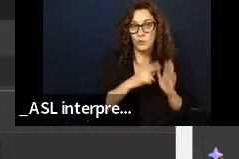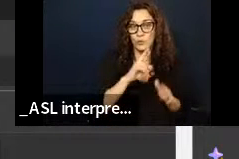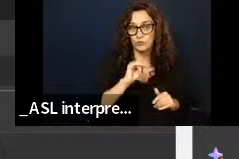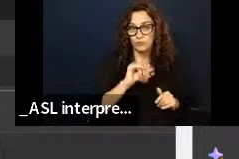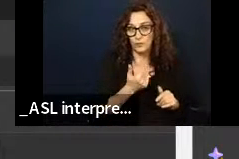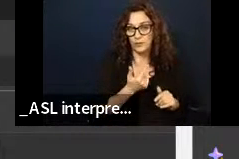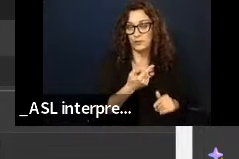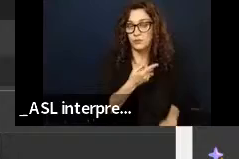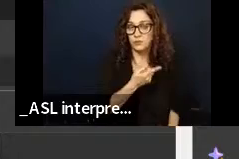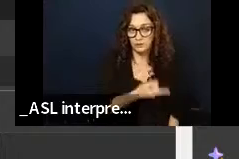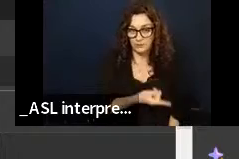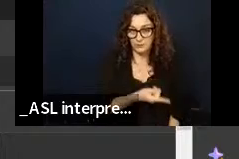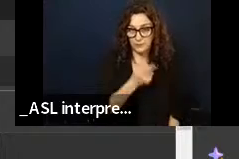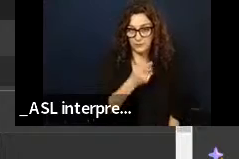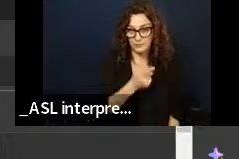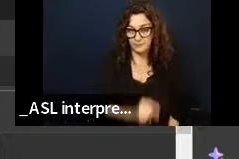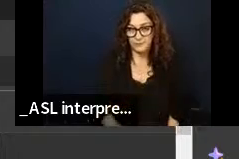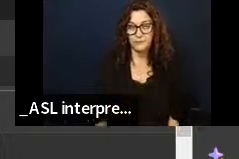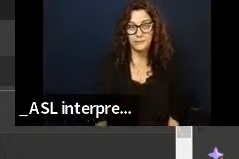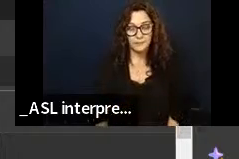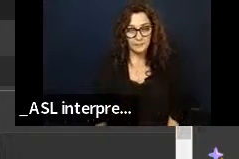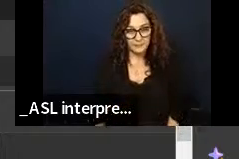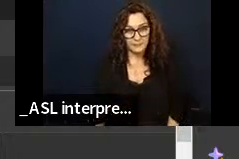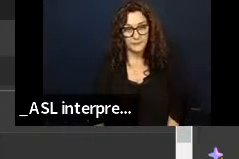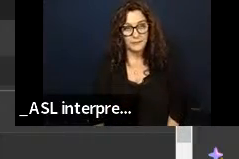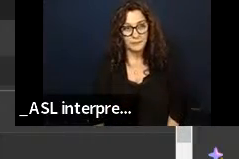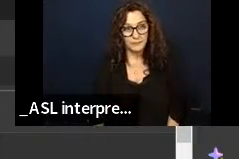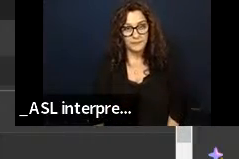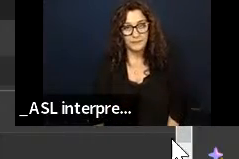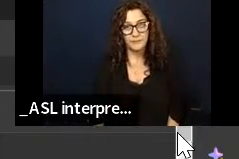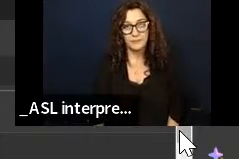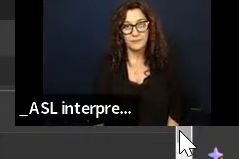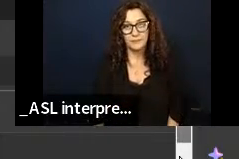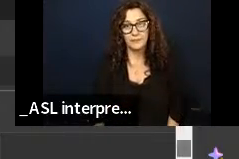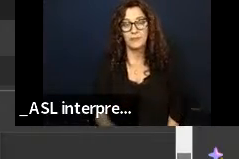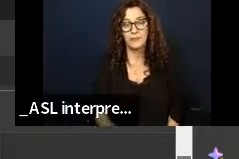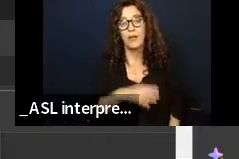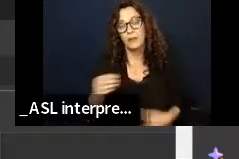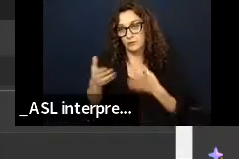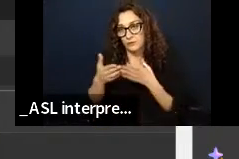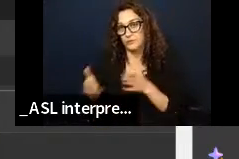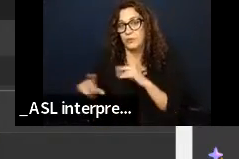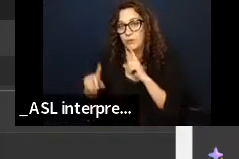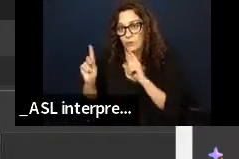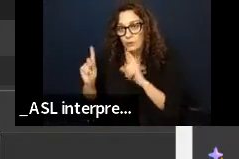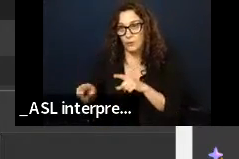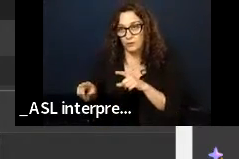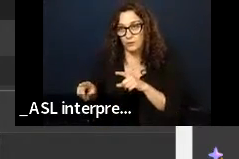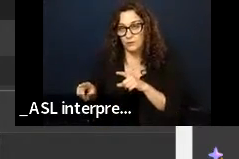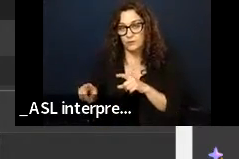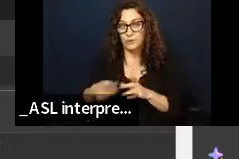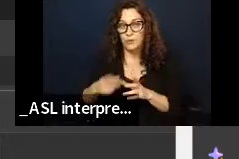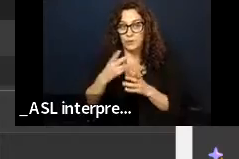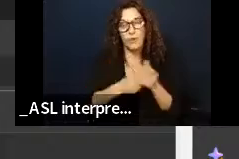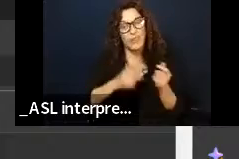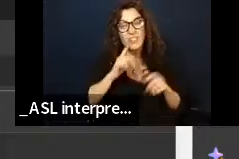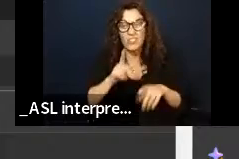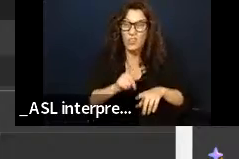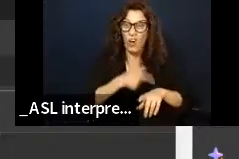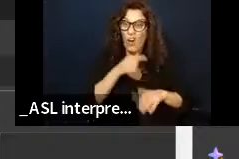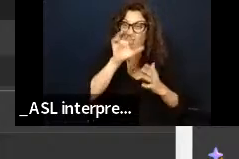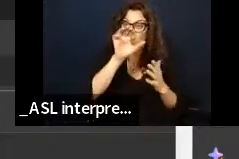and regulations have been categorized, as well as the general orders. So this is a very lengthy document